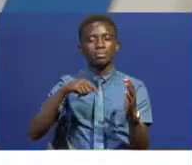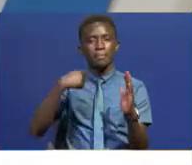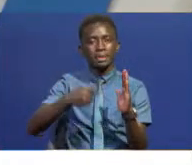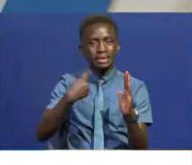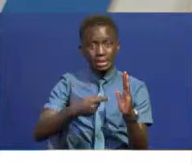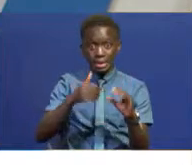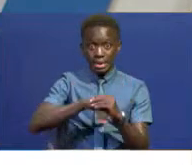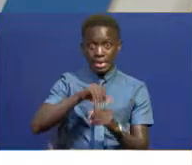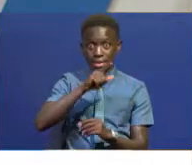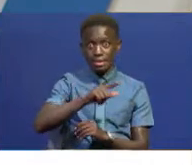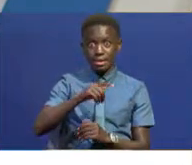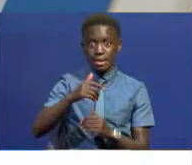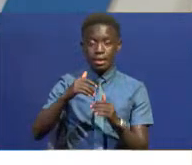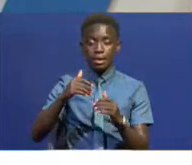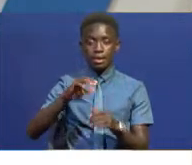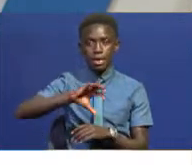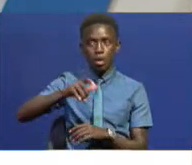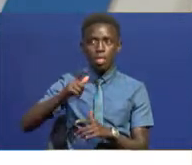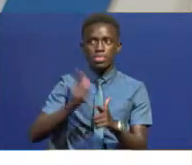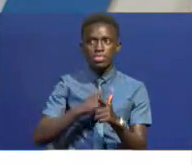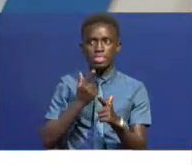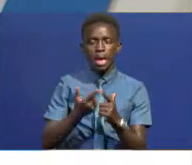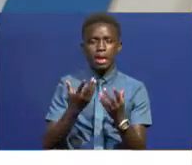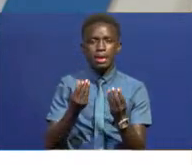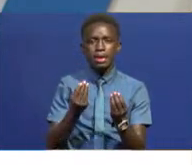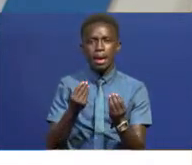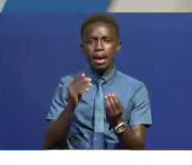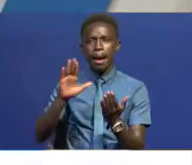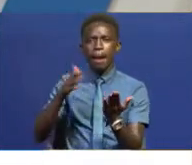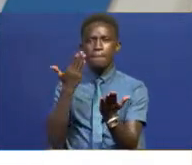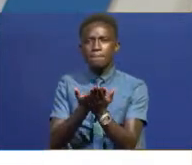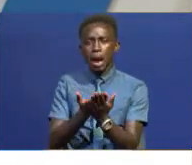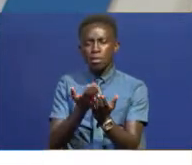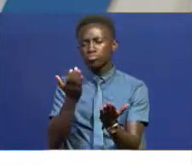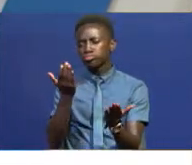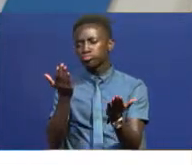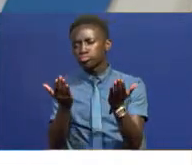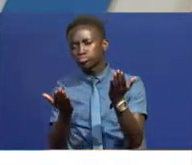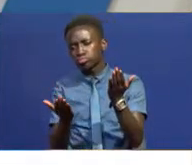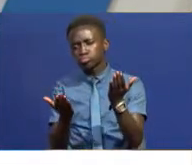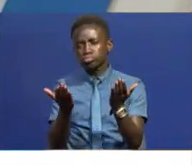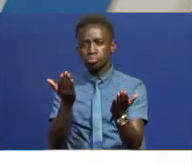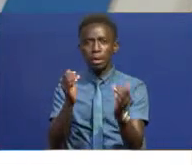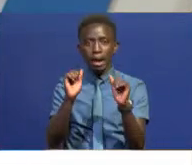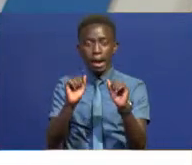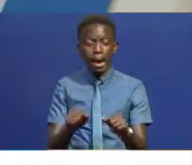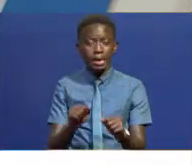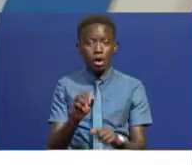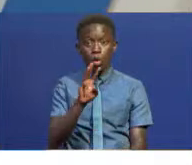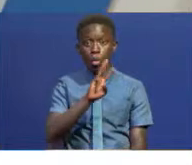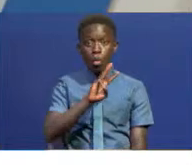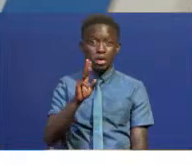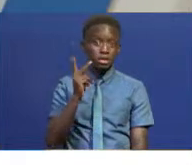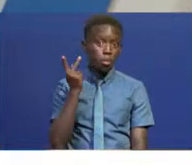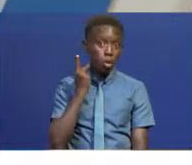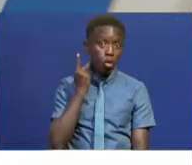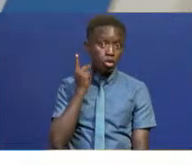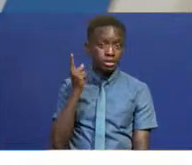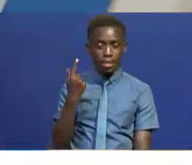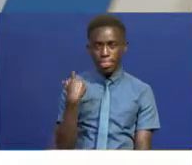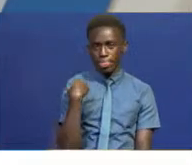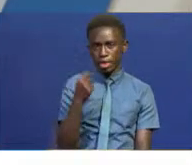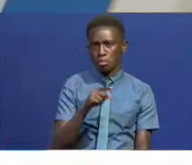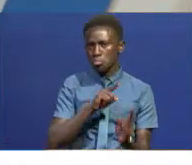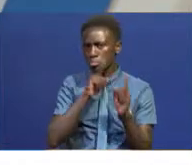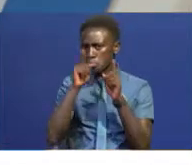the application evaluation of that particular person. Equally, when we got to West Pokot recently, we had